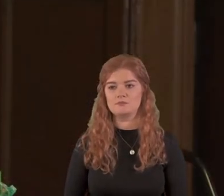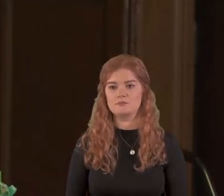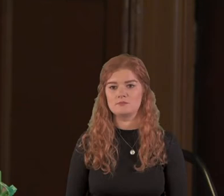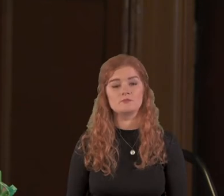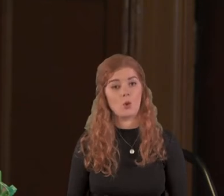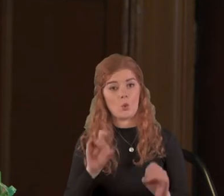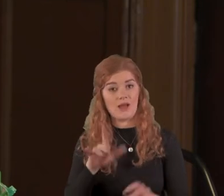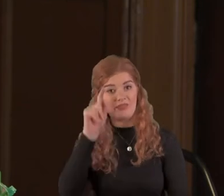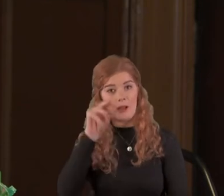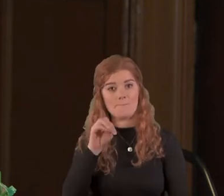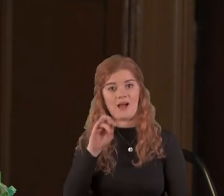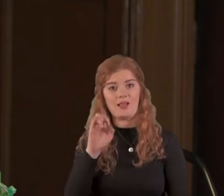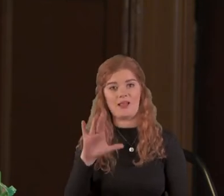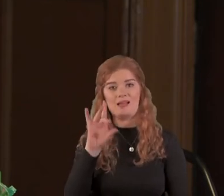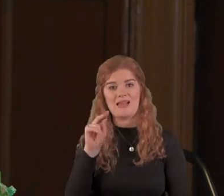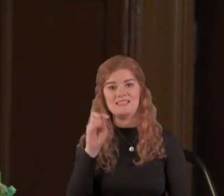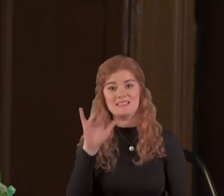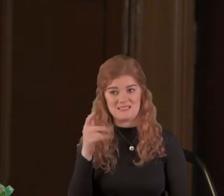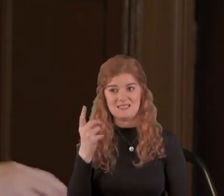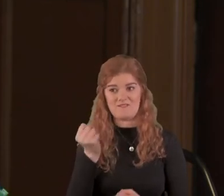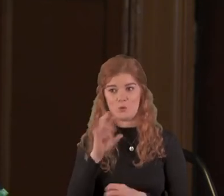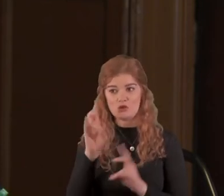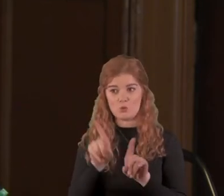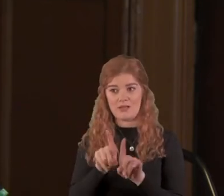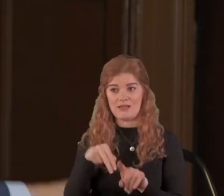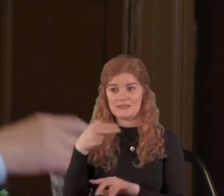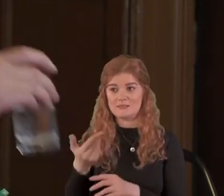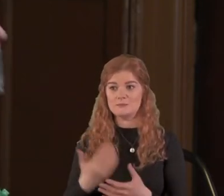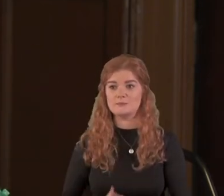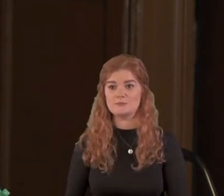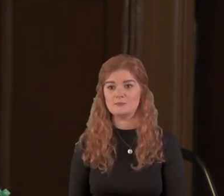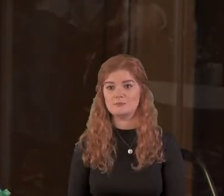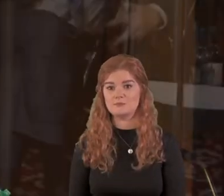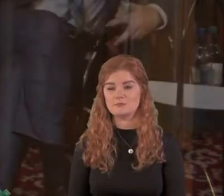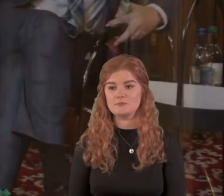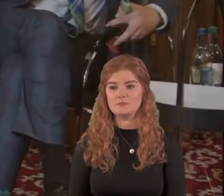I think Michael Kennedy wanted to come in there next.